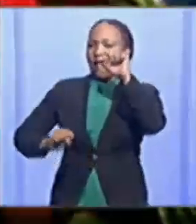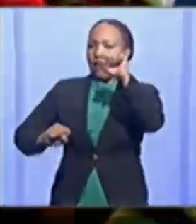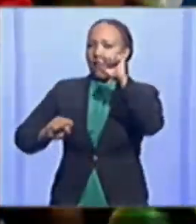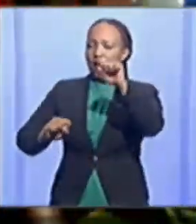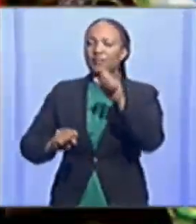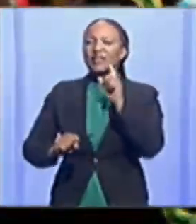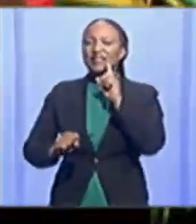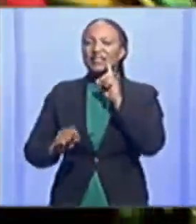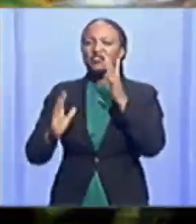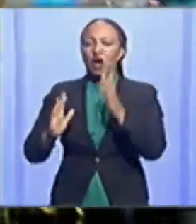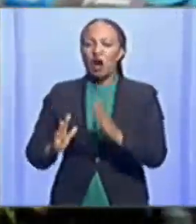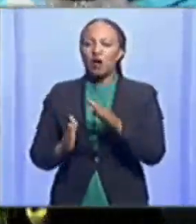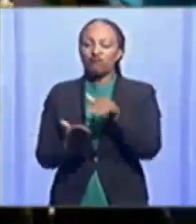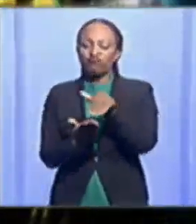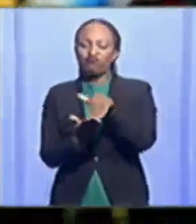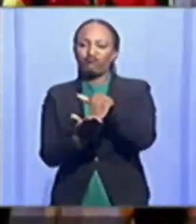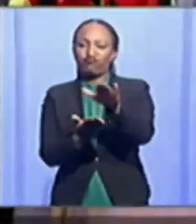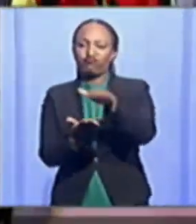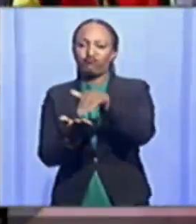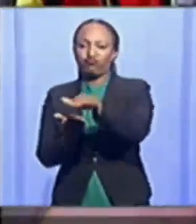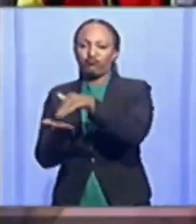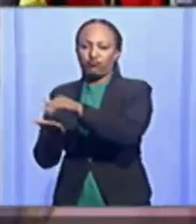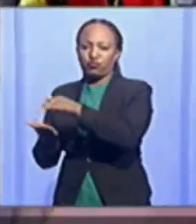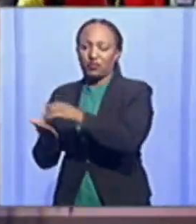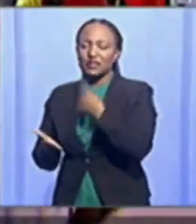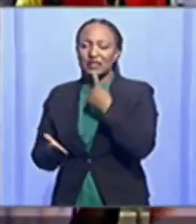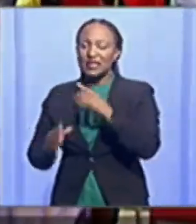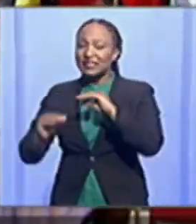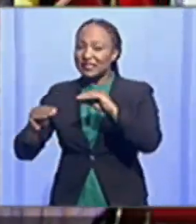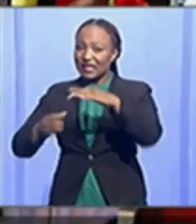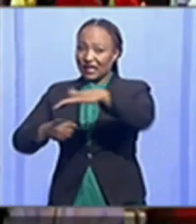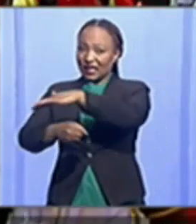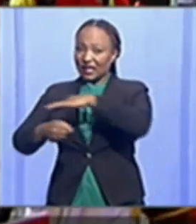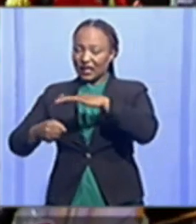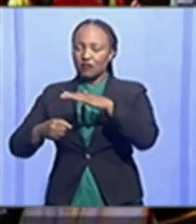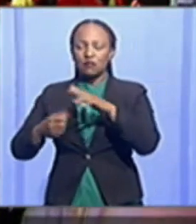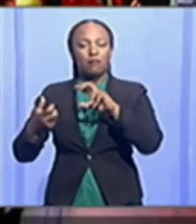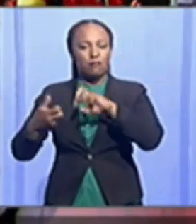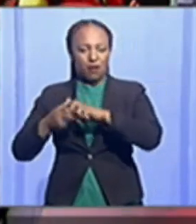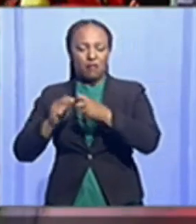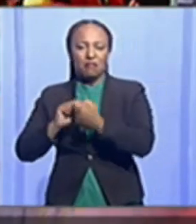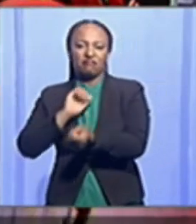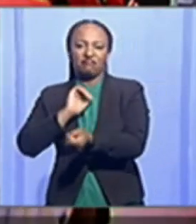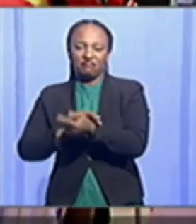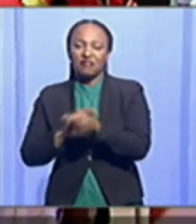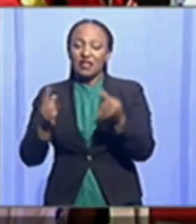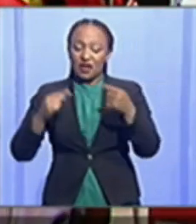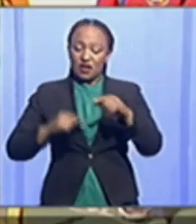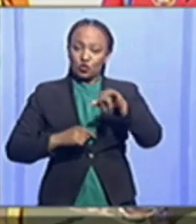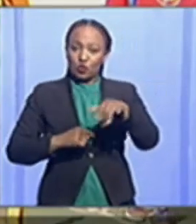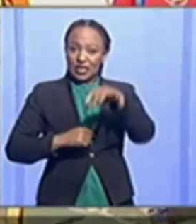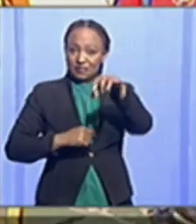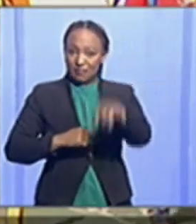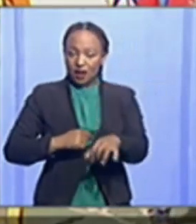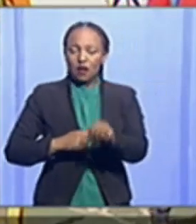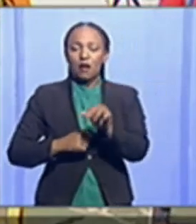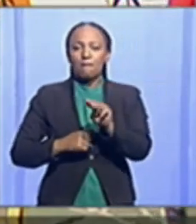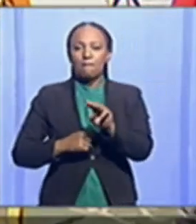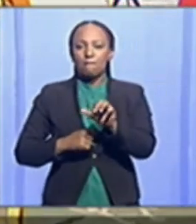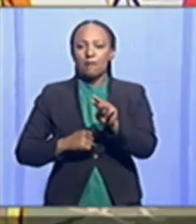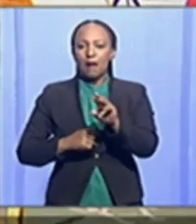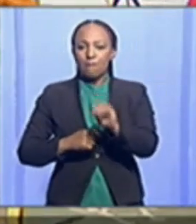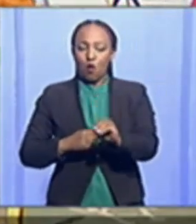barutiši ba re se se tla hlola mathata ka lefapheng la thuto. Ge re leba ka Johannesburg, memorandum o amogetšwe